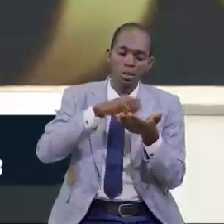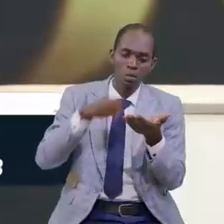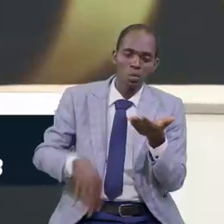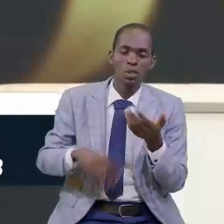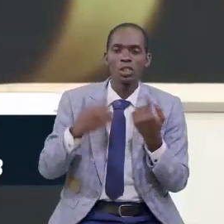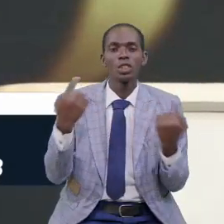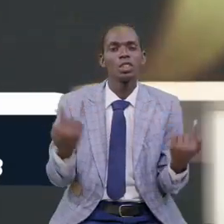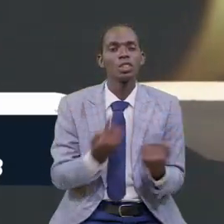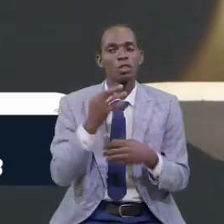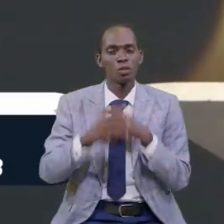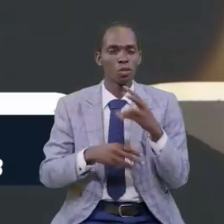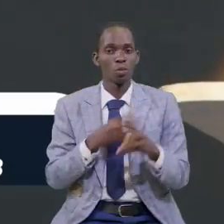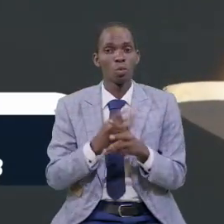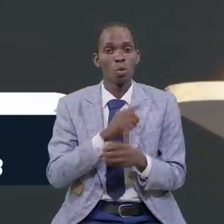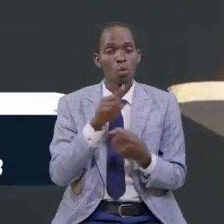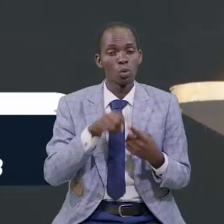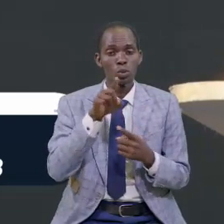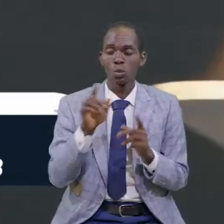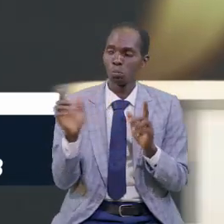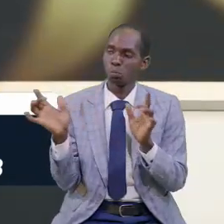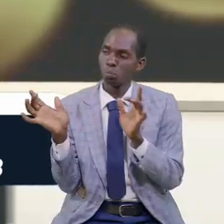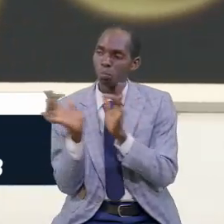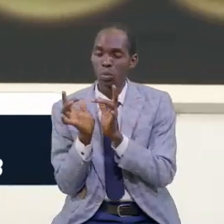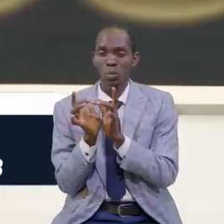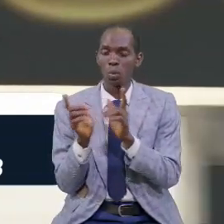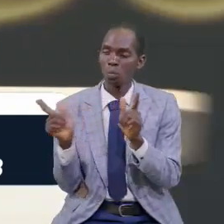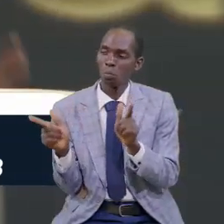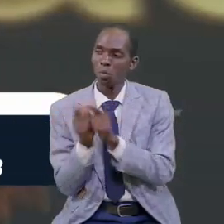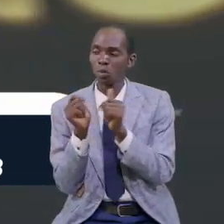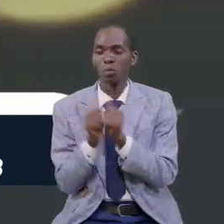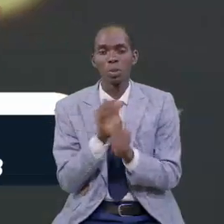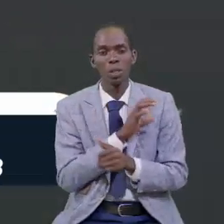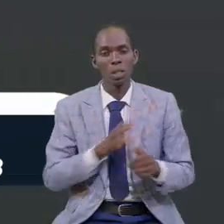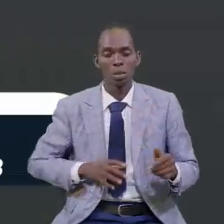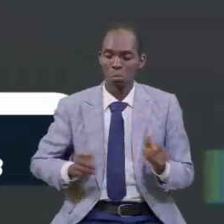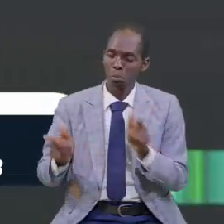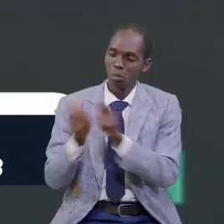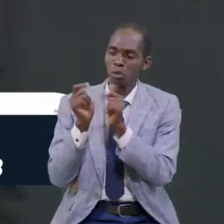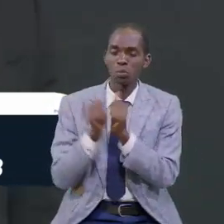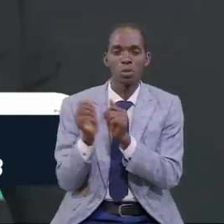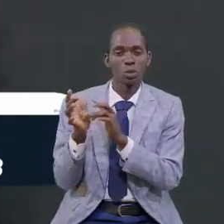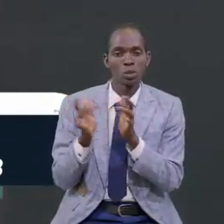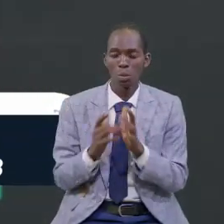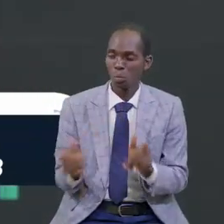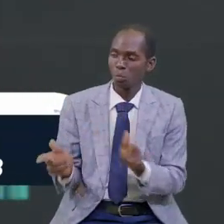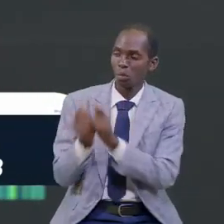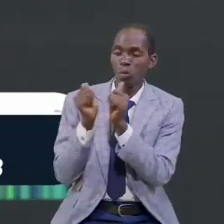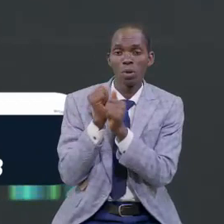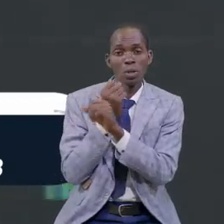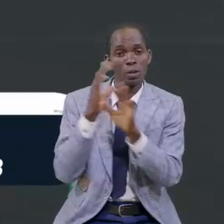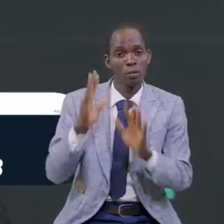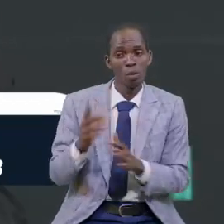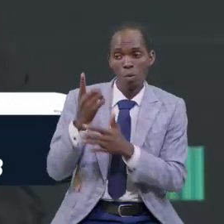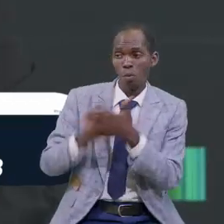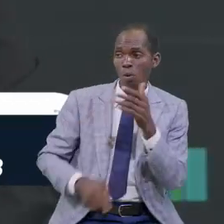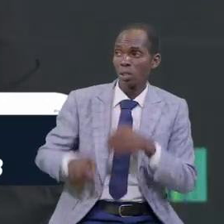you have contact with Christ, contact with Jesus, contact with the Savior, what he does in your life is that he